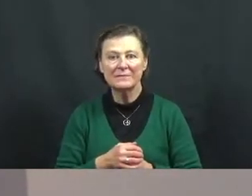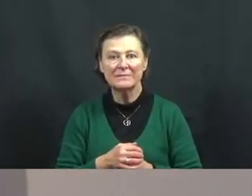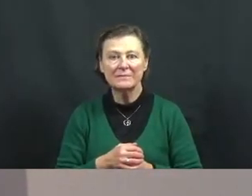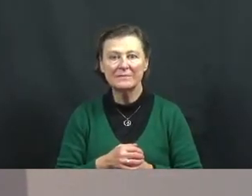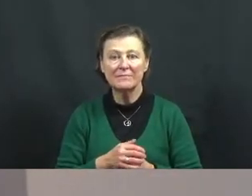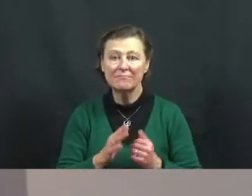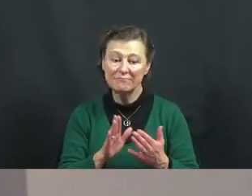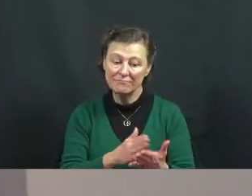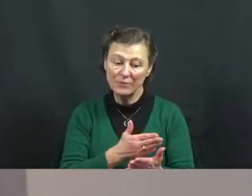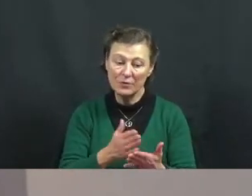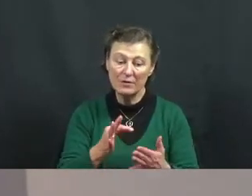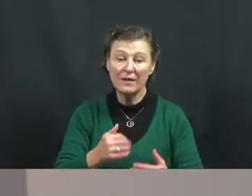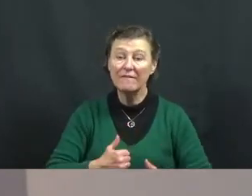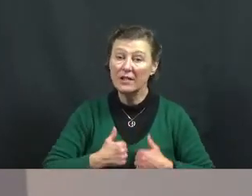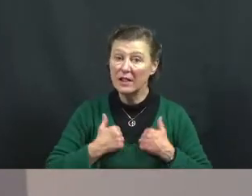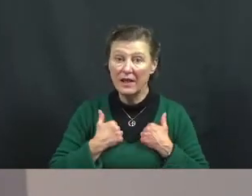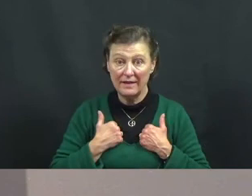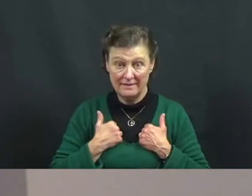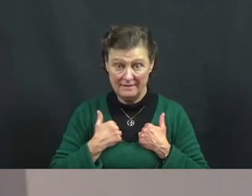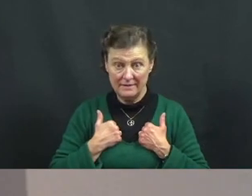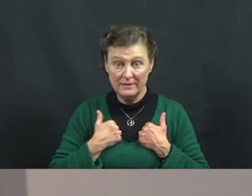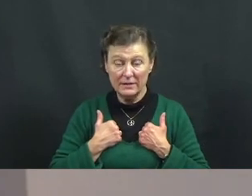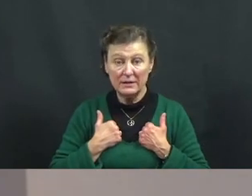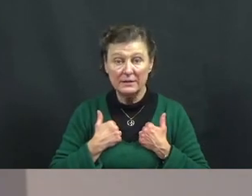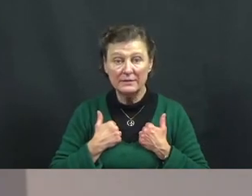The music of life